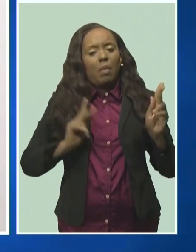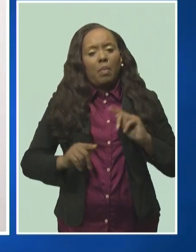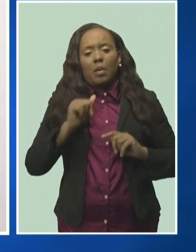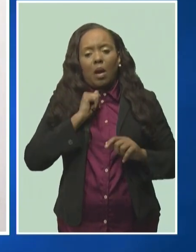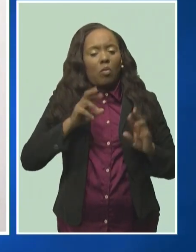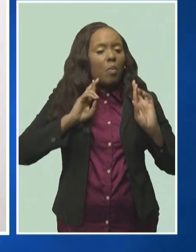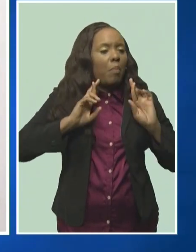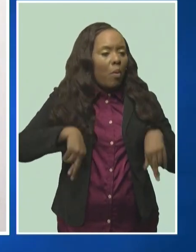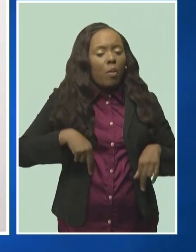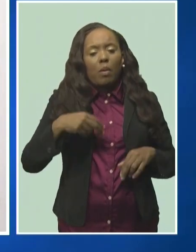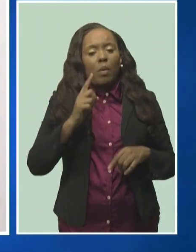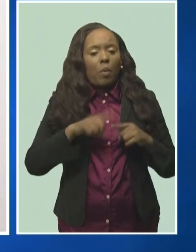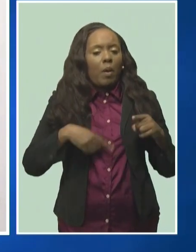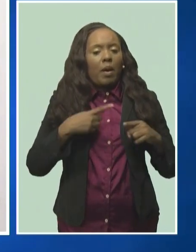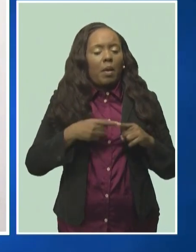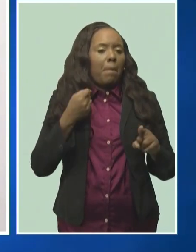visible.